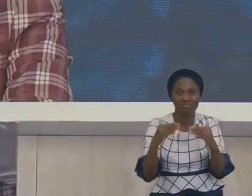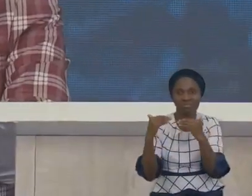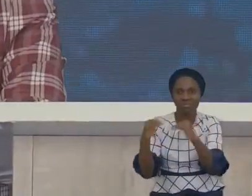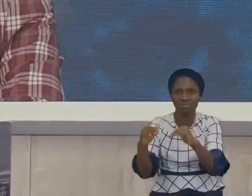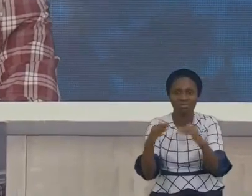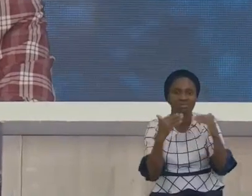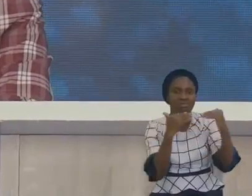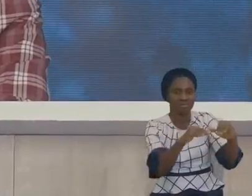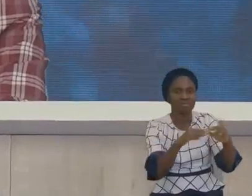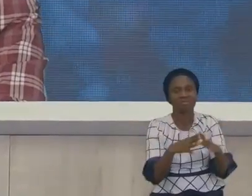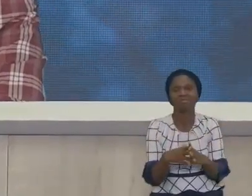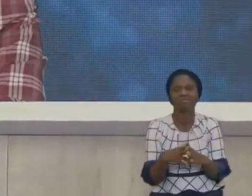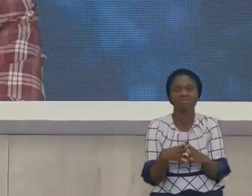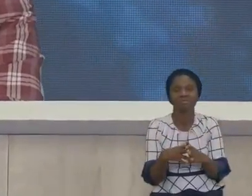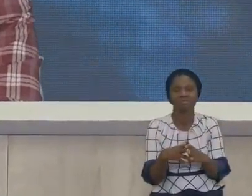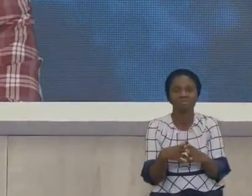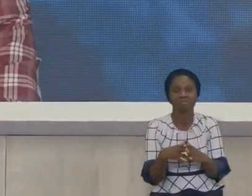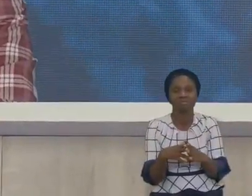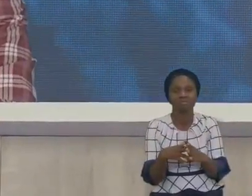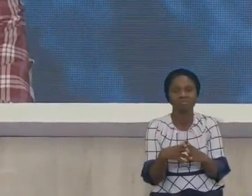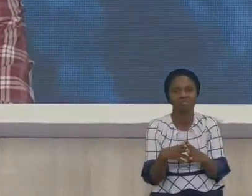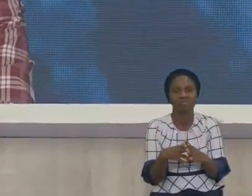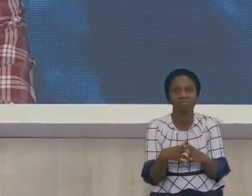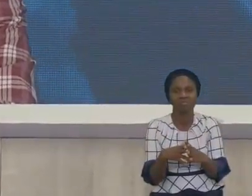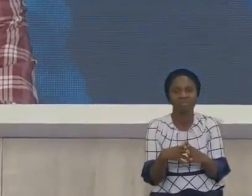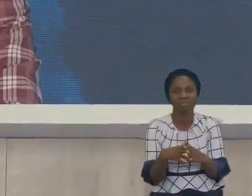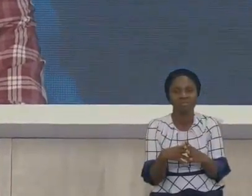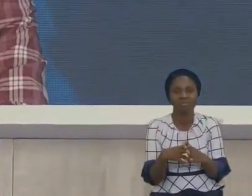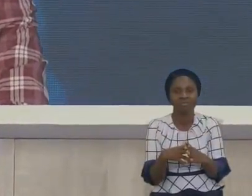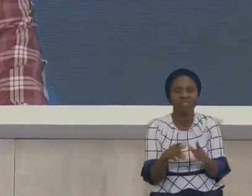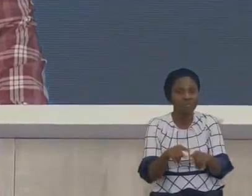But you become dissatisfied with that.